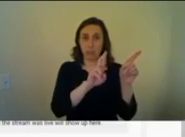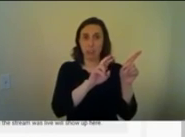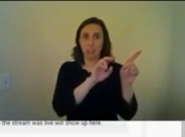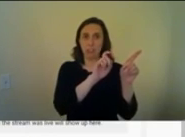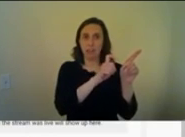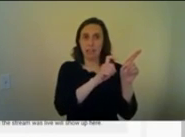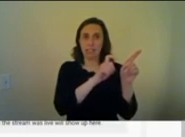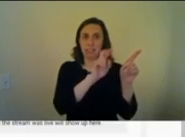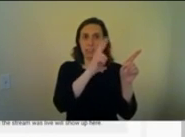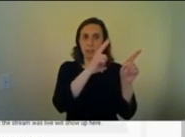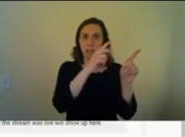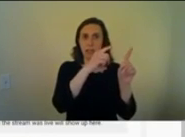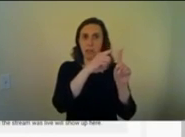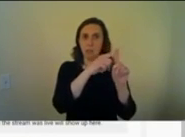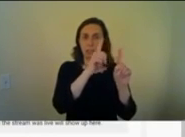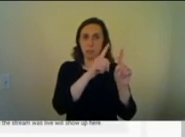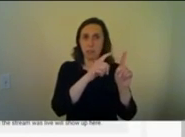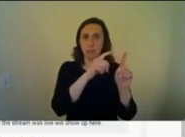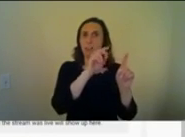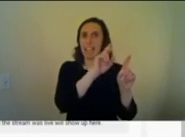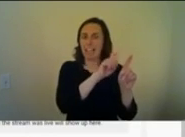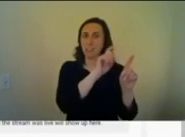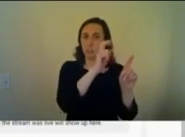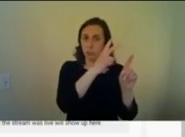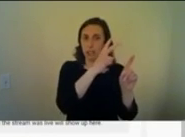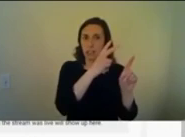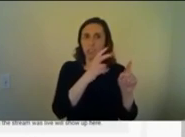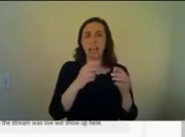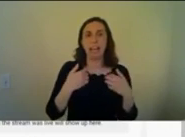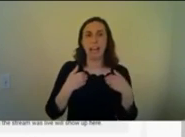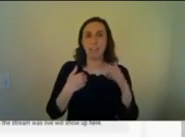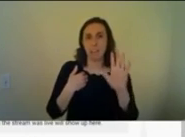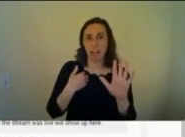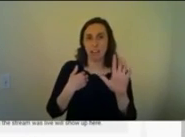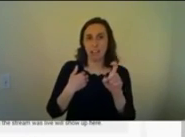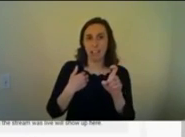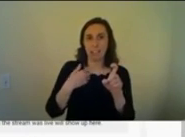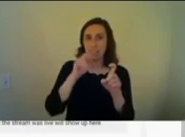x squared is 5x cubed.